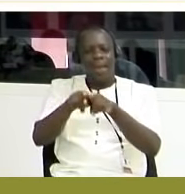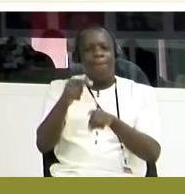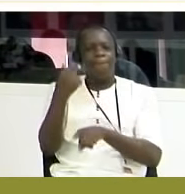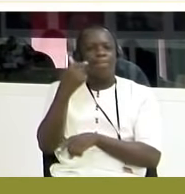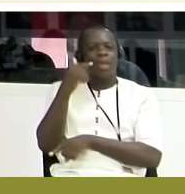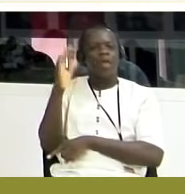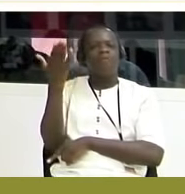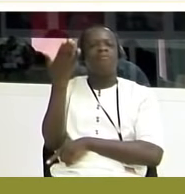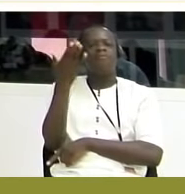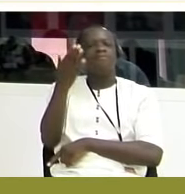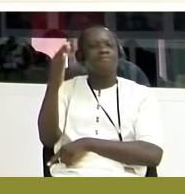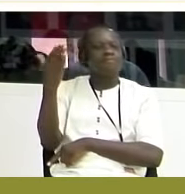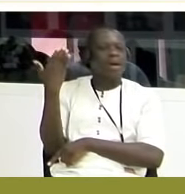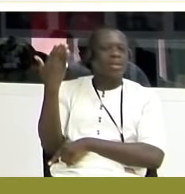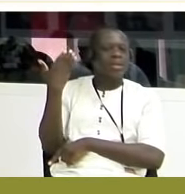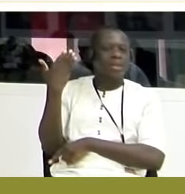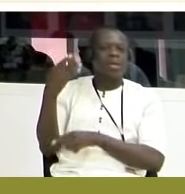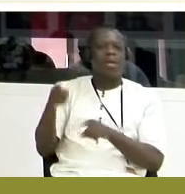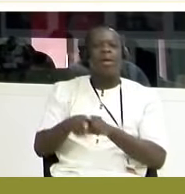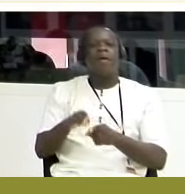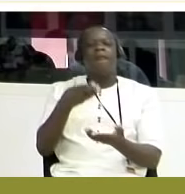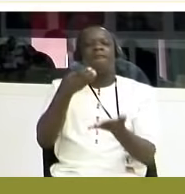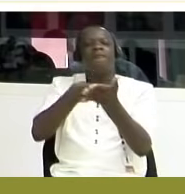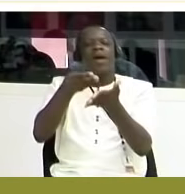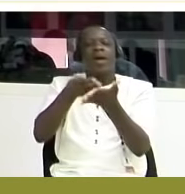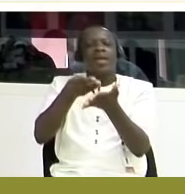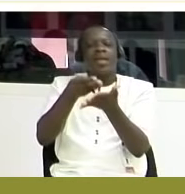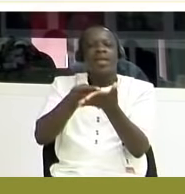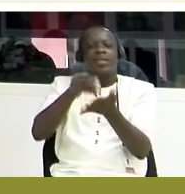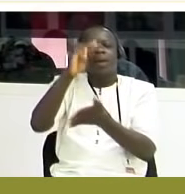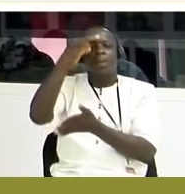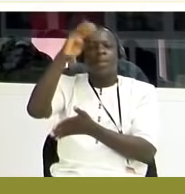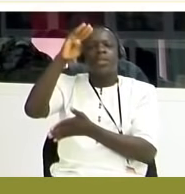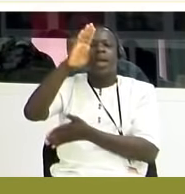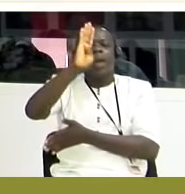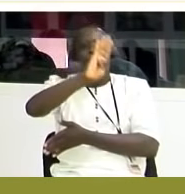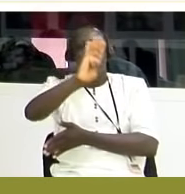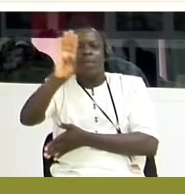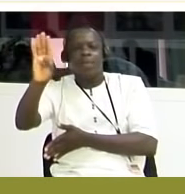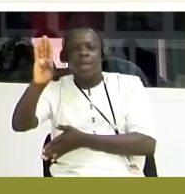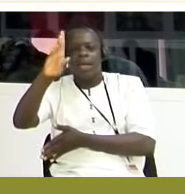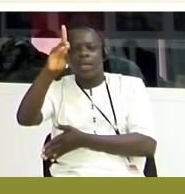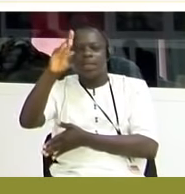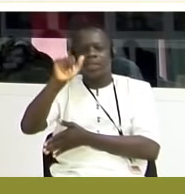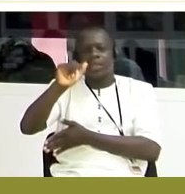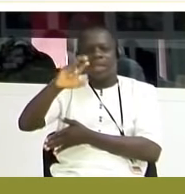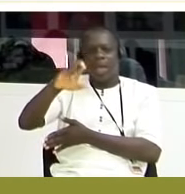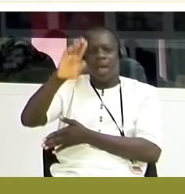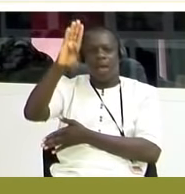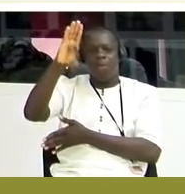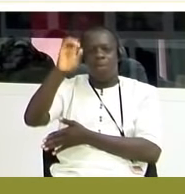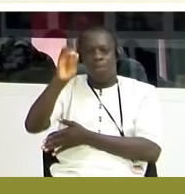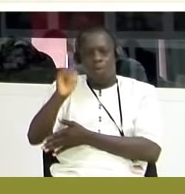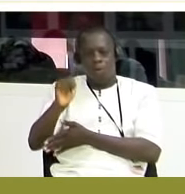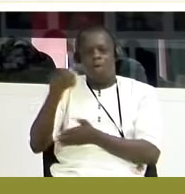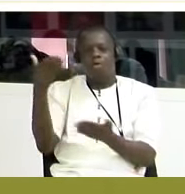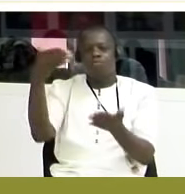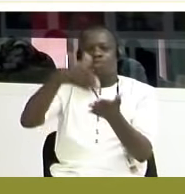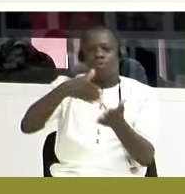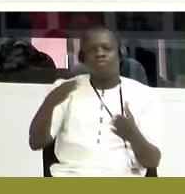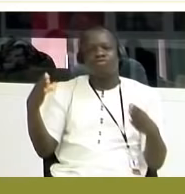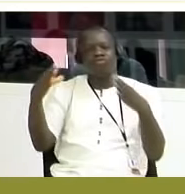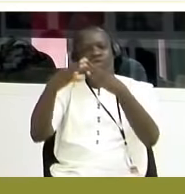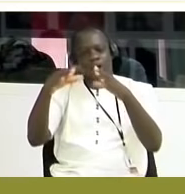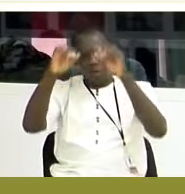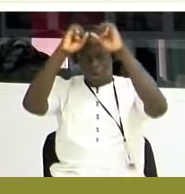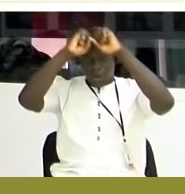former finance minister Bibi Dabo came to join the government. And